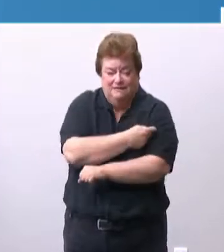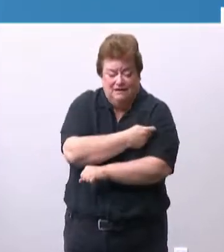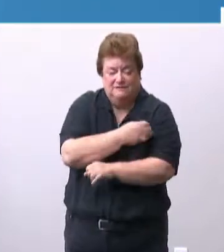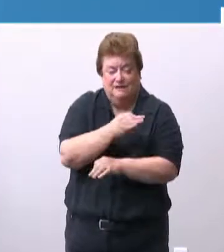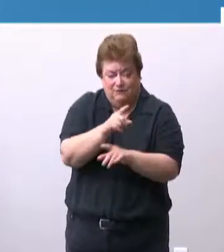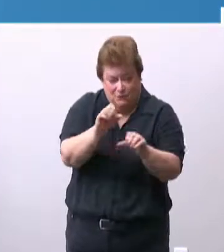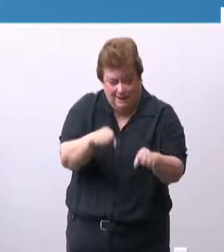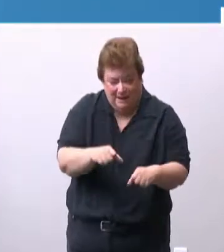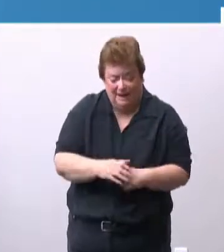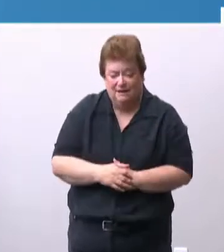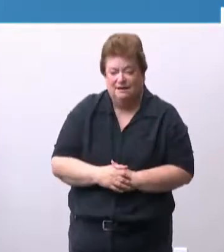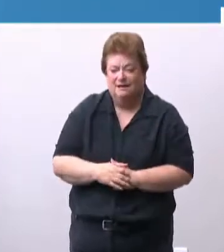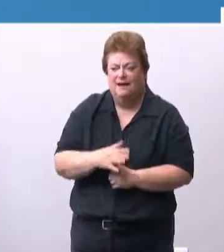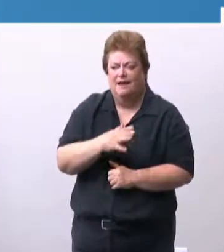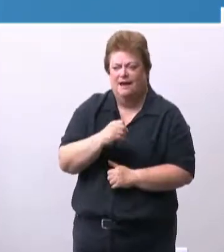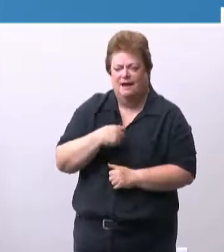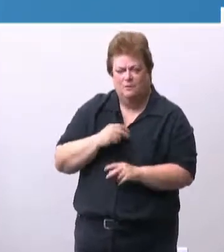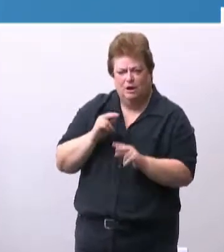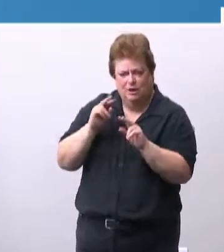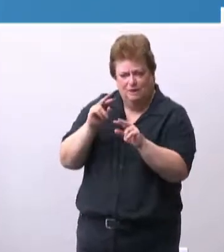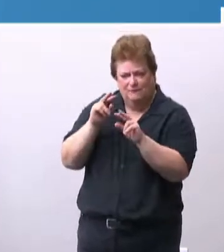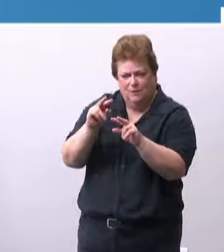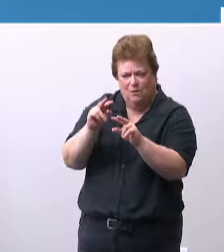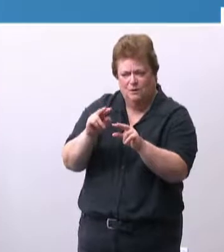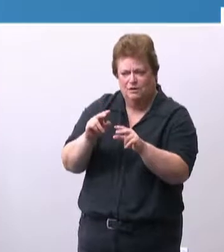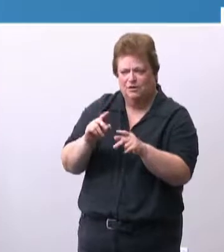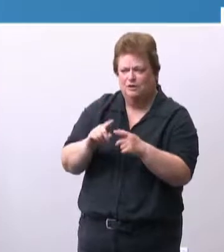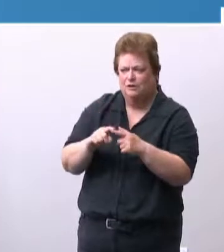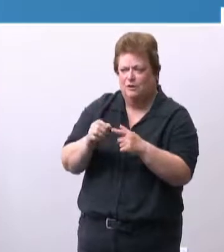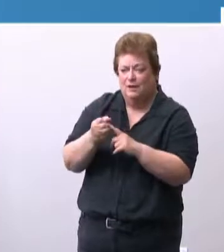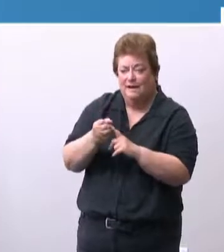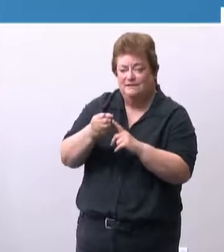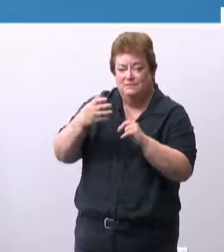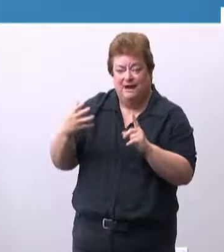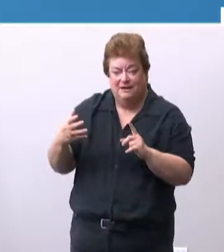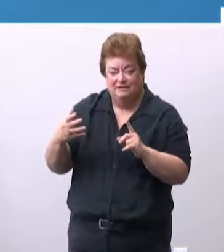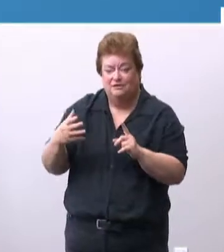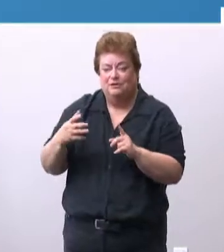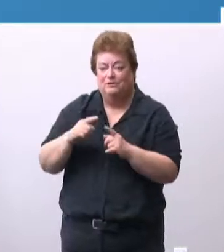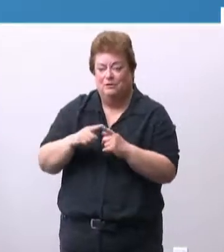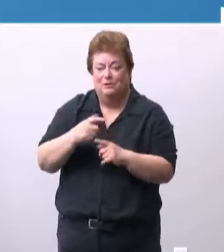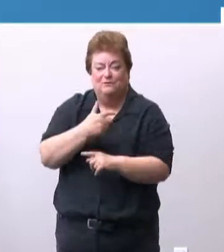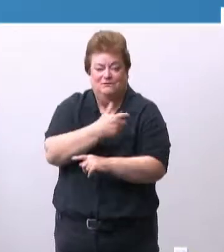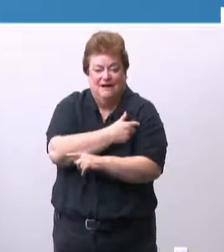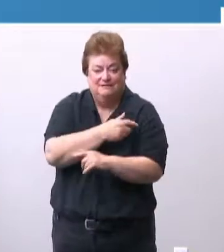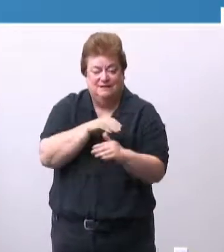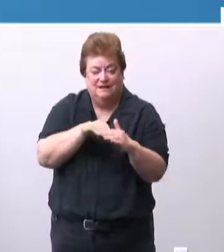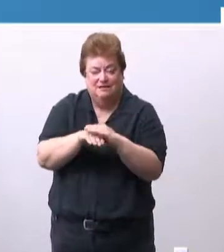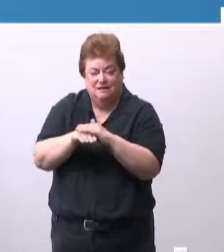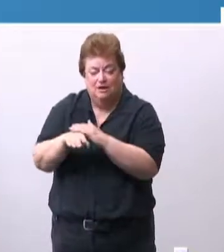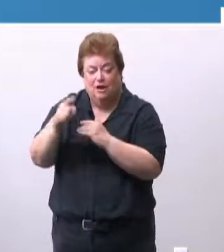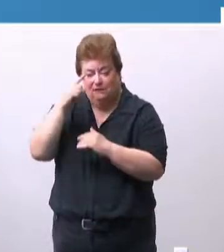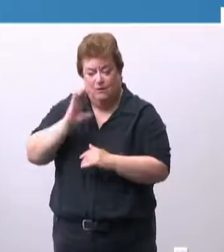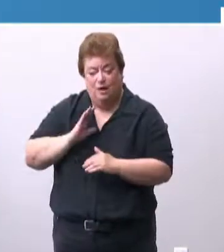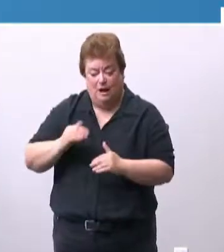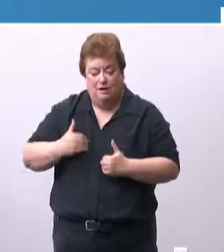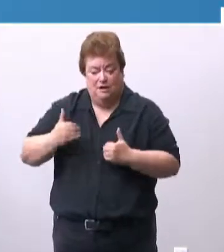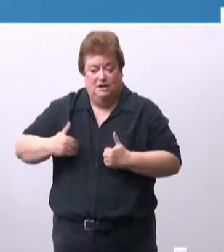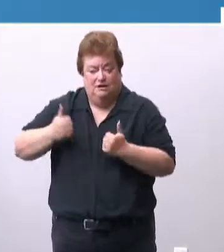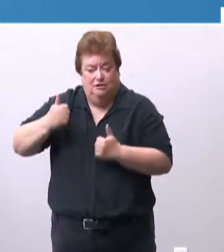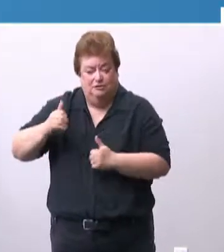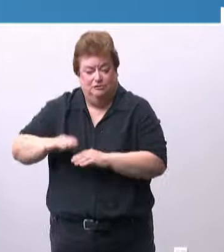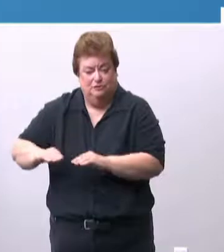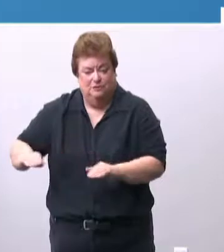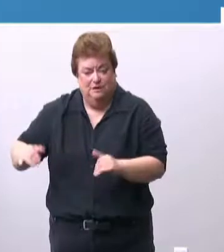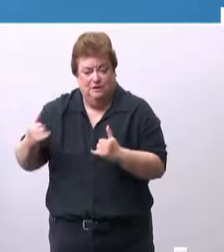get a vaccine. And we're looking forward to the expansion of vaccine accessibility to our younger students as we go forward. And